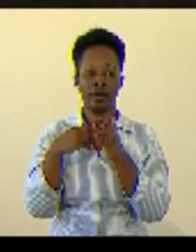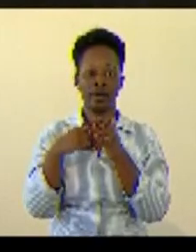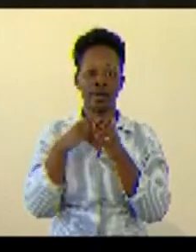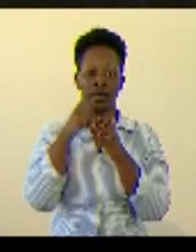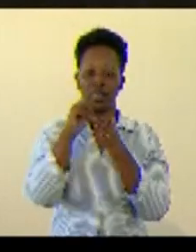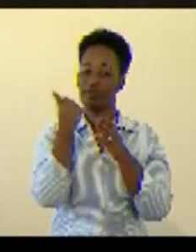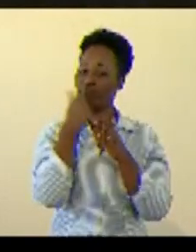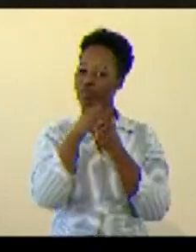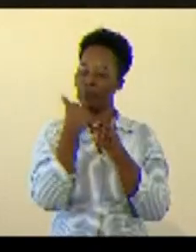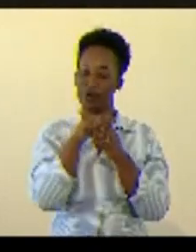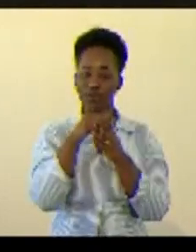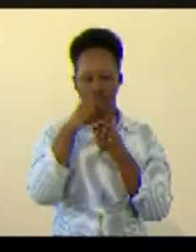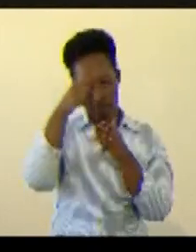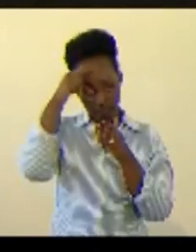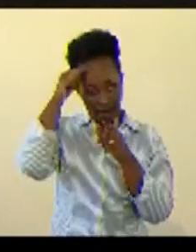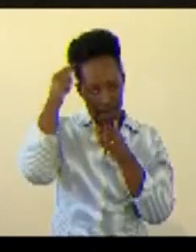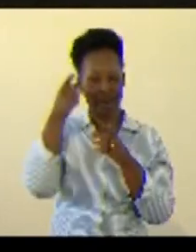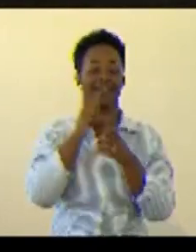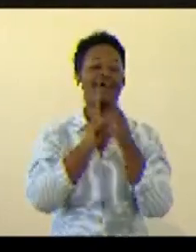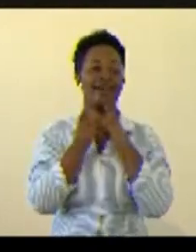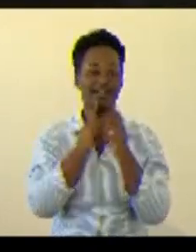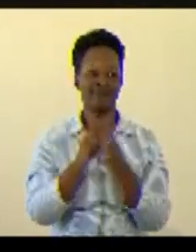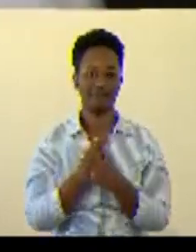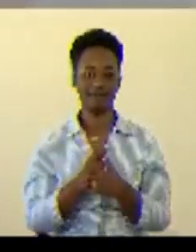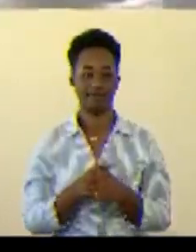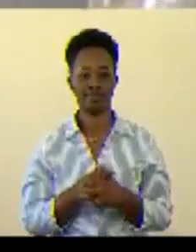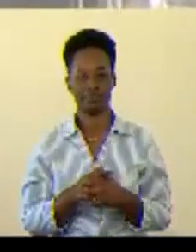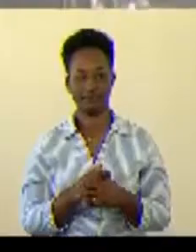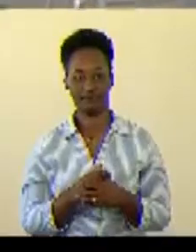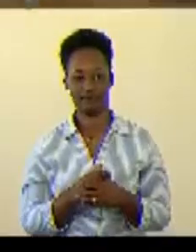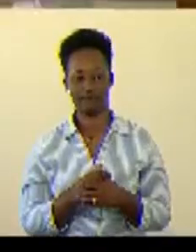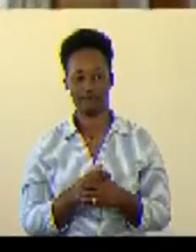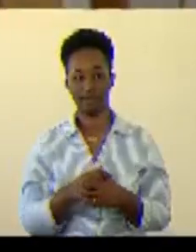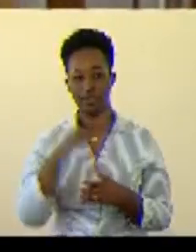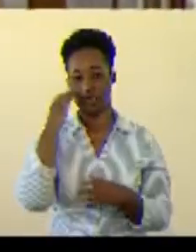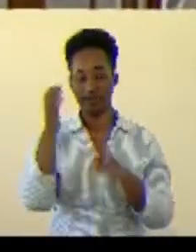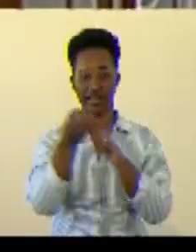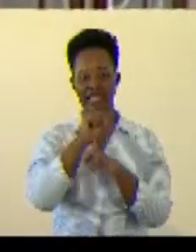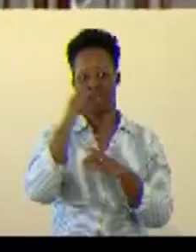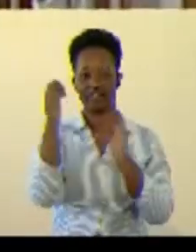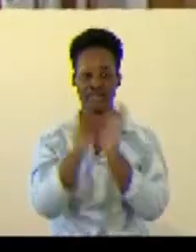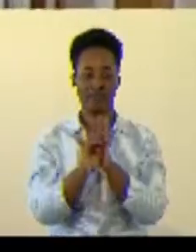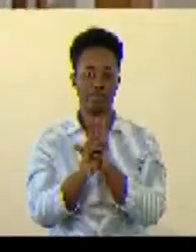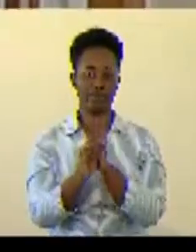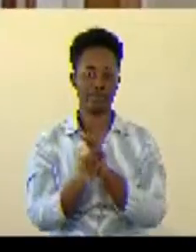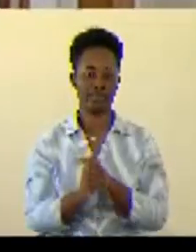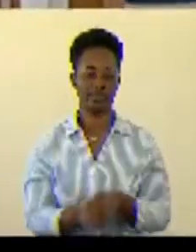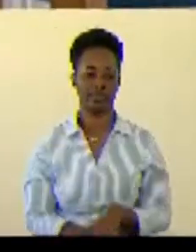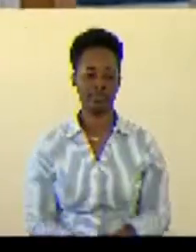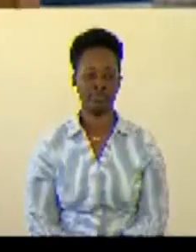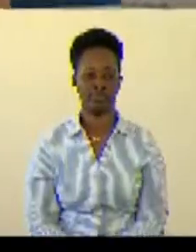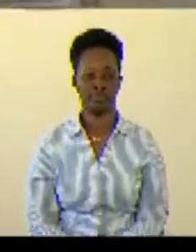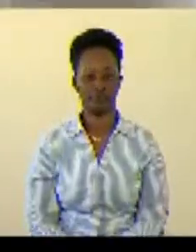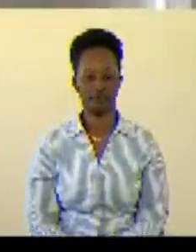blue black color, which indicates the sample contains starch. But if I get another sample, where there